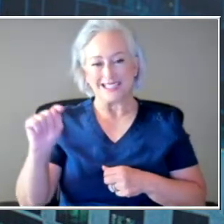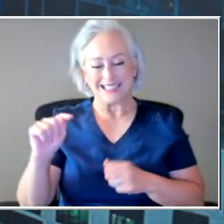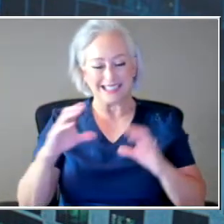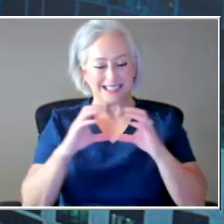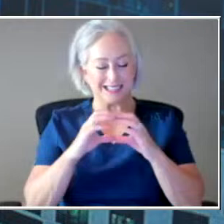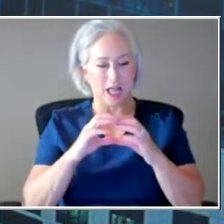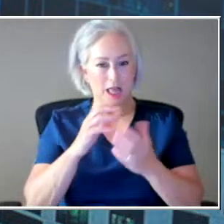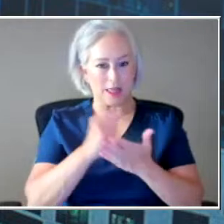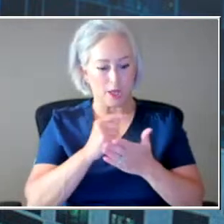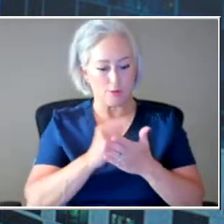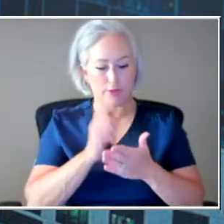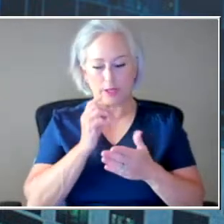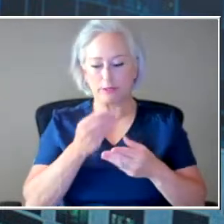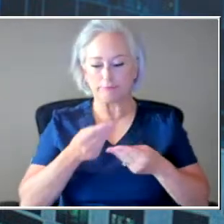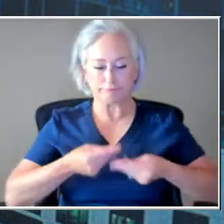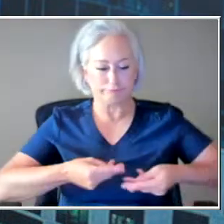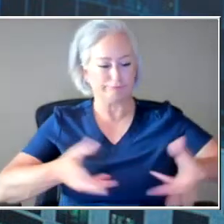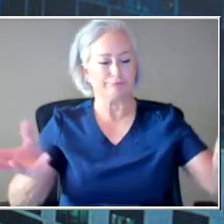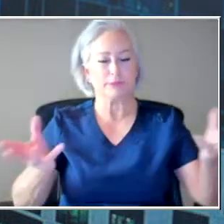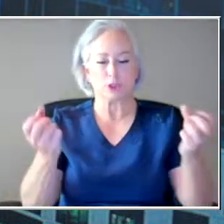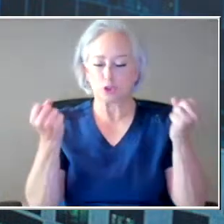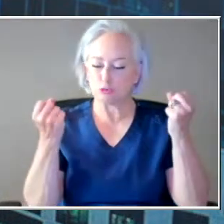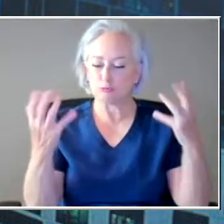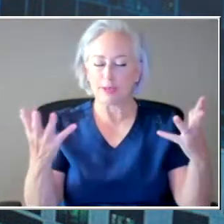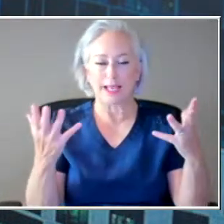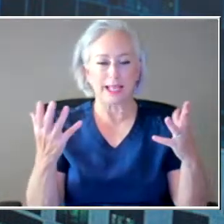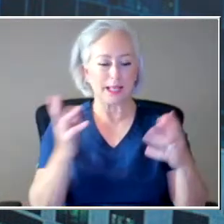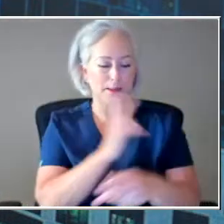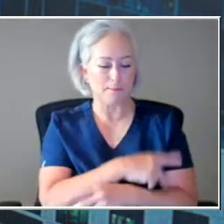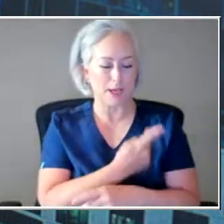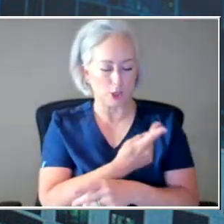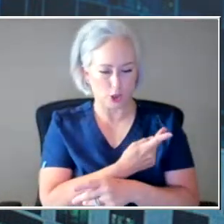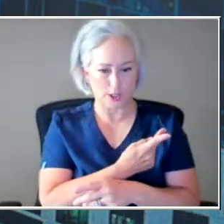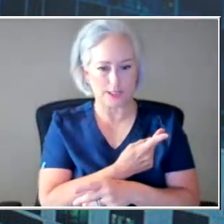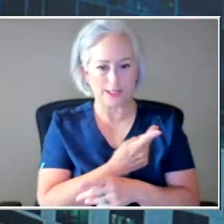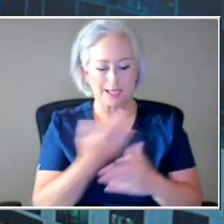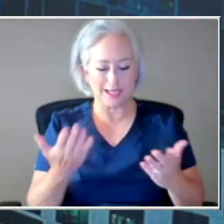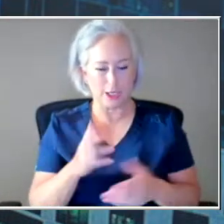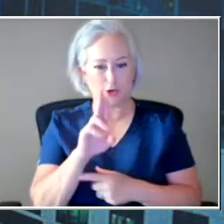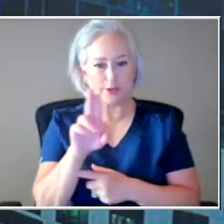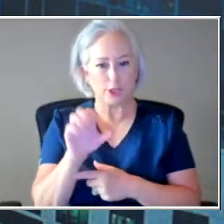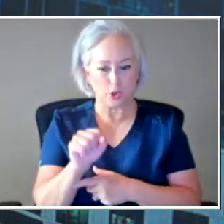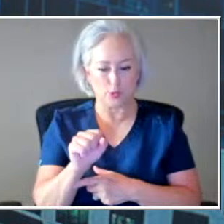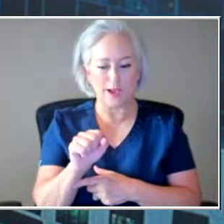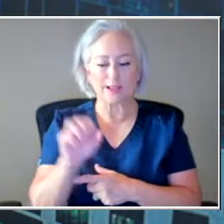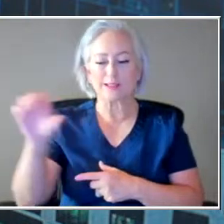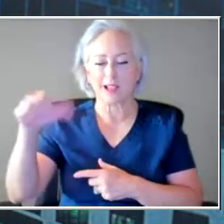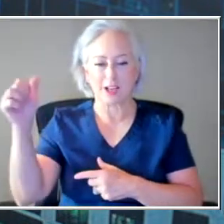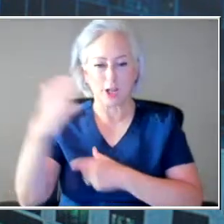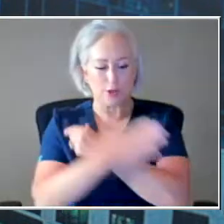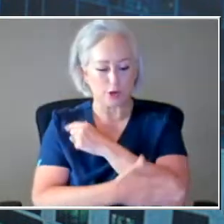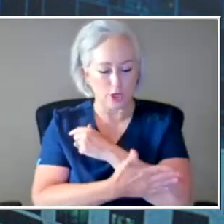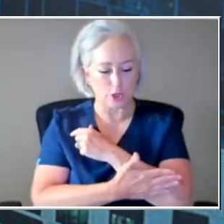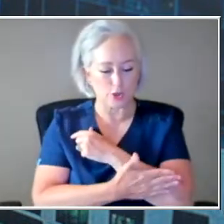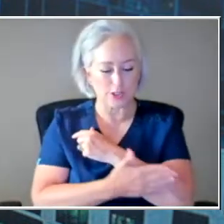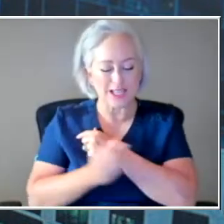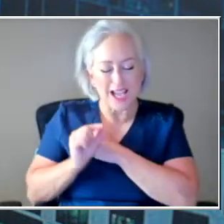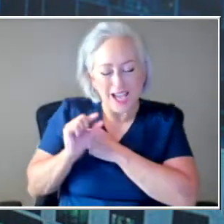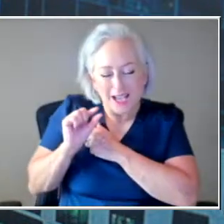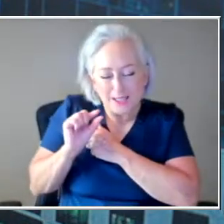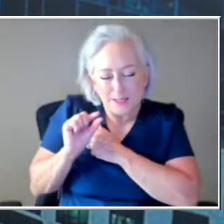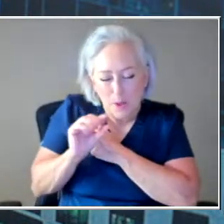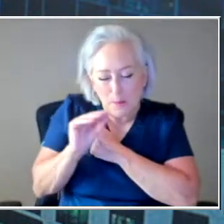United States and beyond, we are seeing in a very, very rare, very small percentage of patients